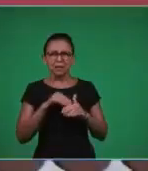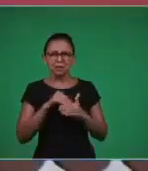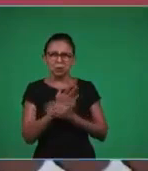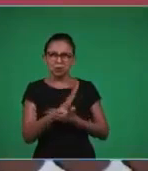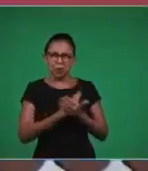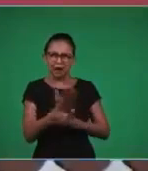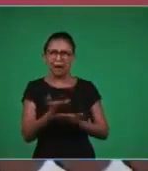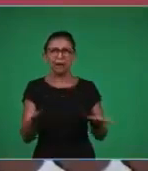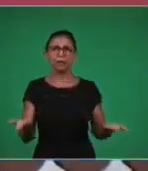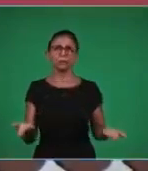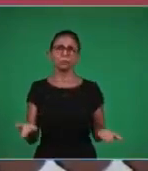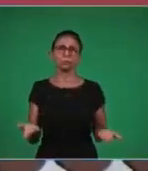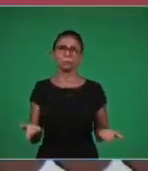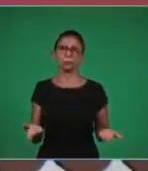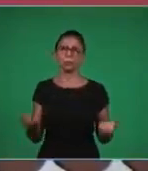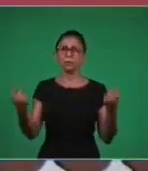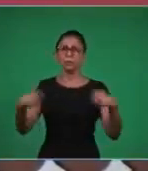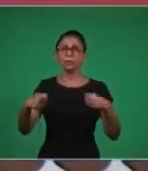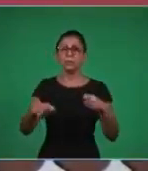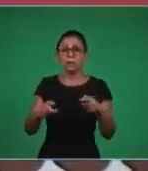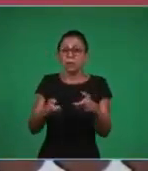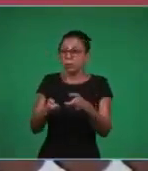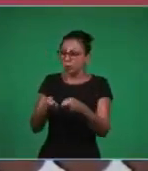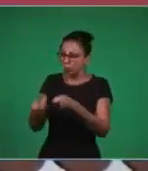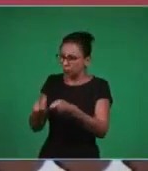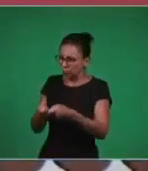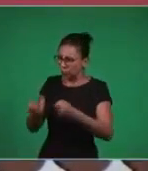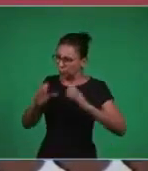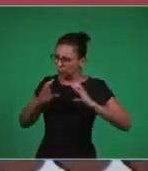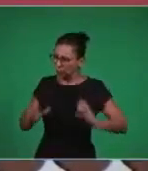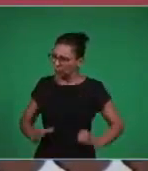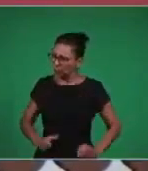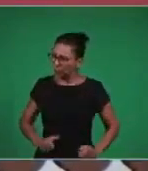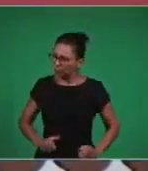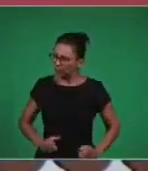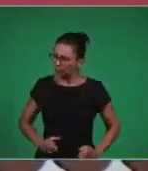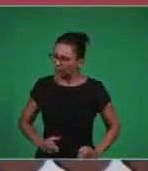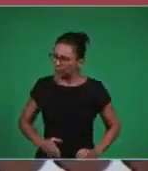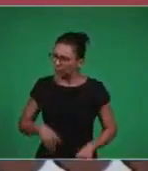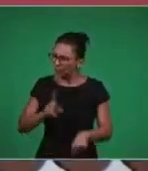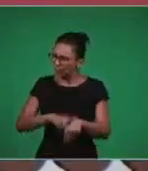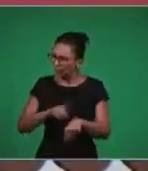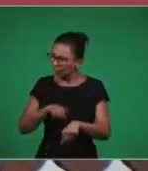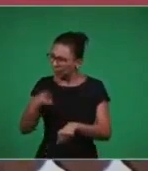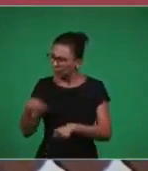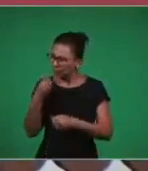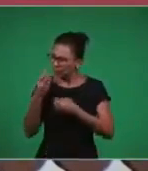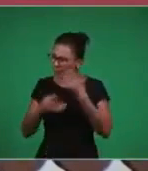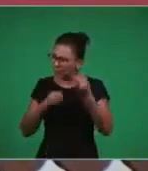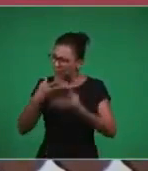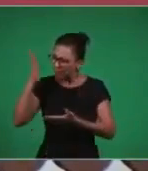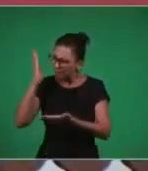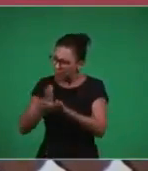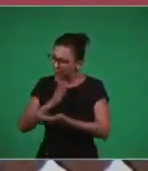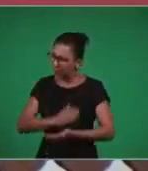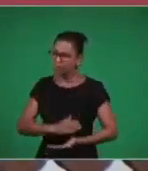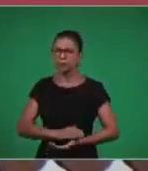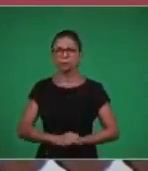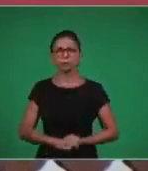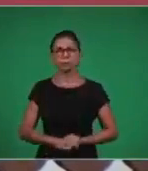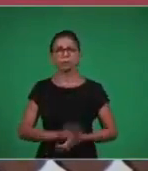is the executive function that this child needs? They need an inhibition of control. They need to have a